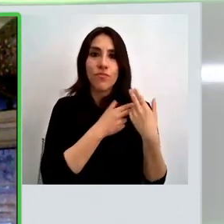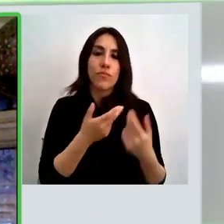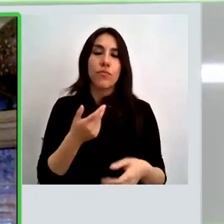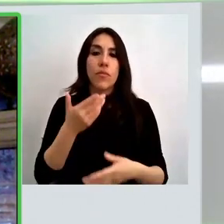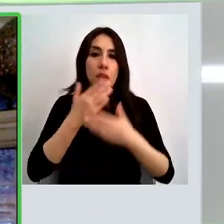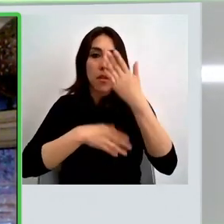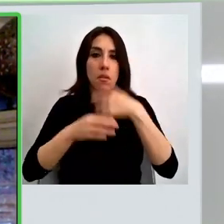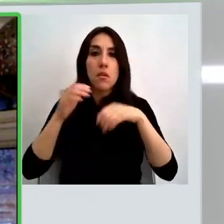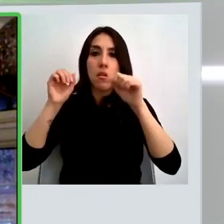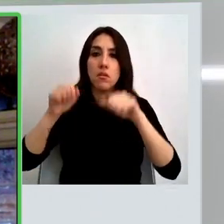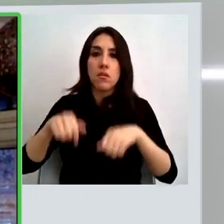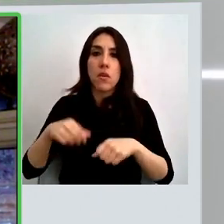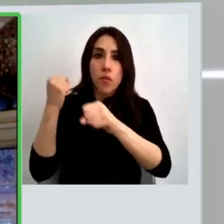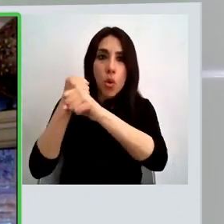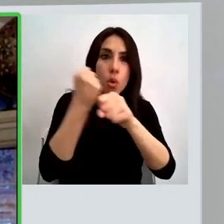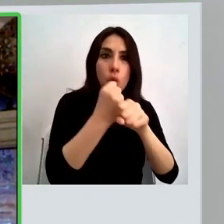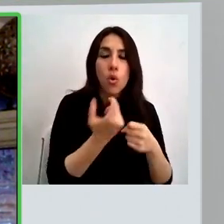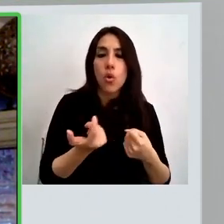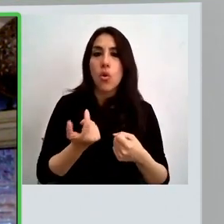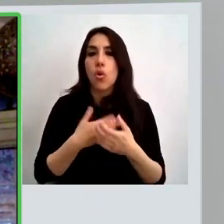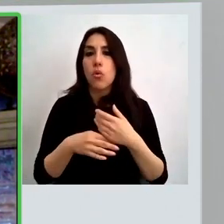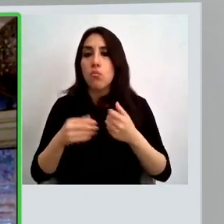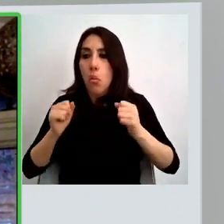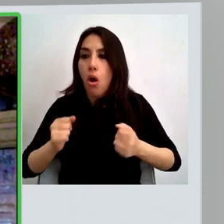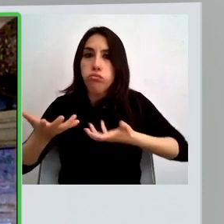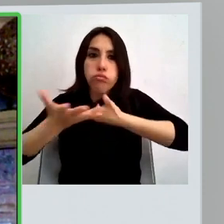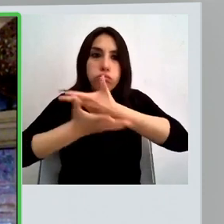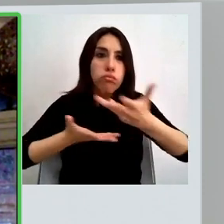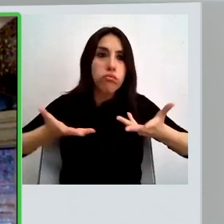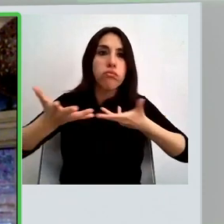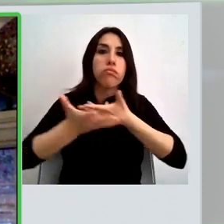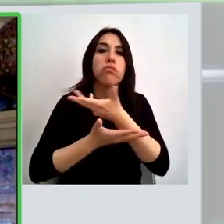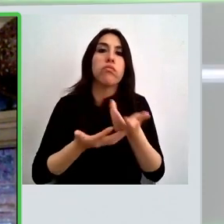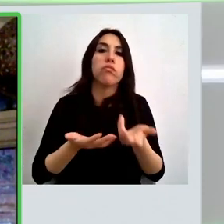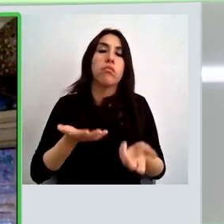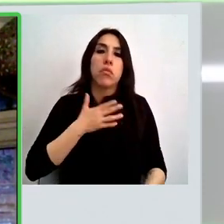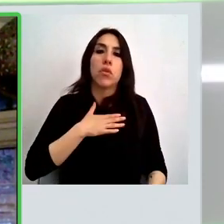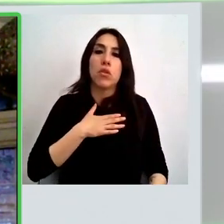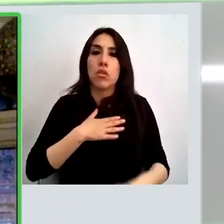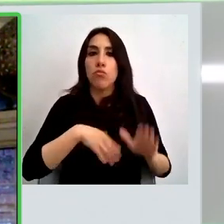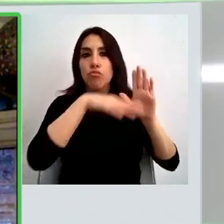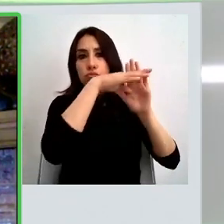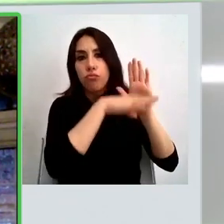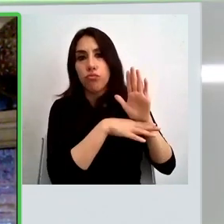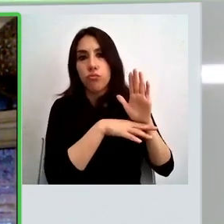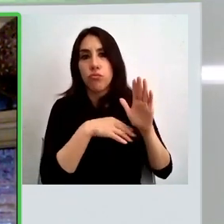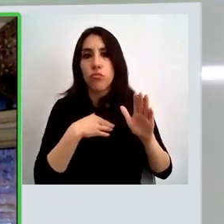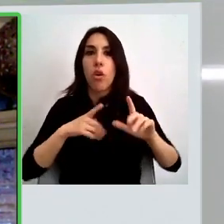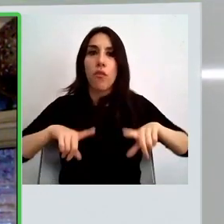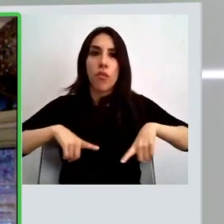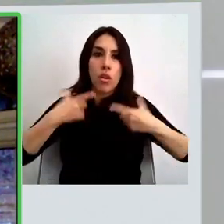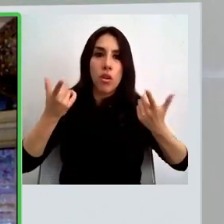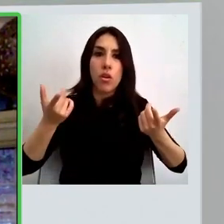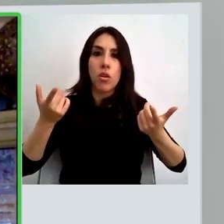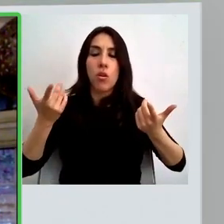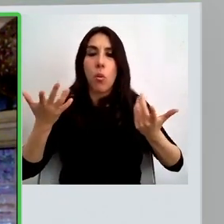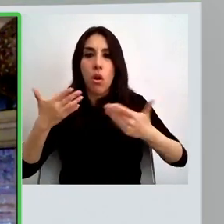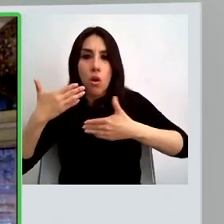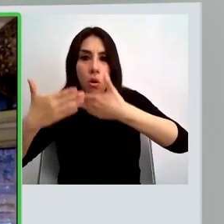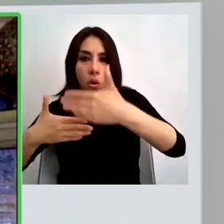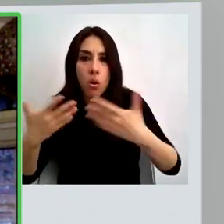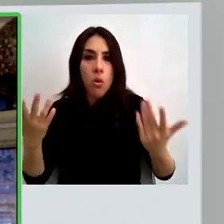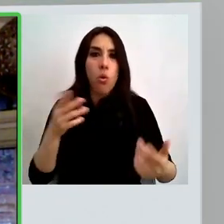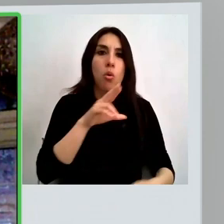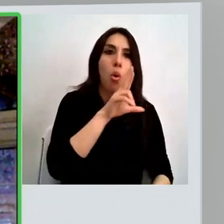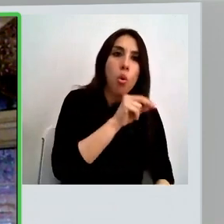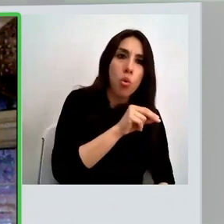that are not working well, so that they can be part of the solution, so that they have skin in the game. So we call that the third phase of